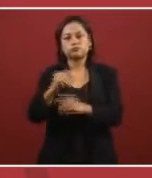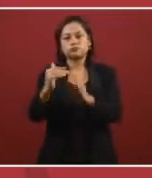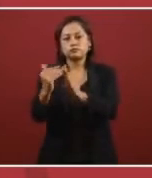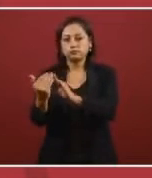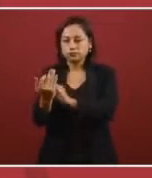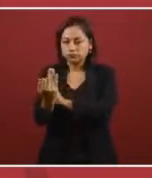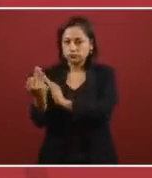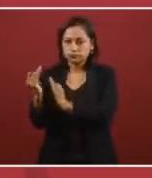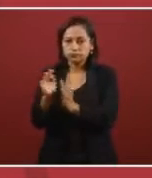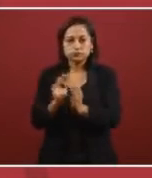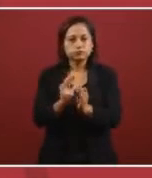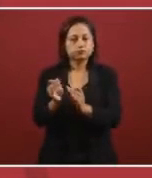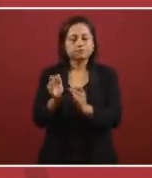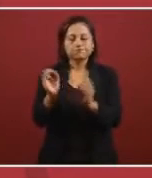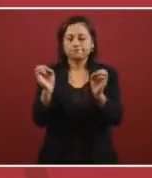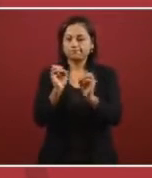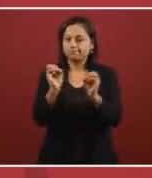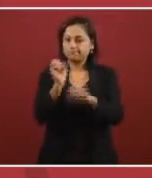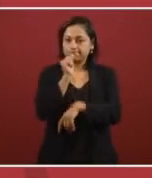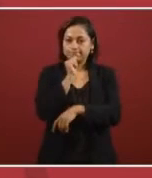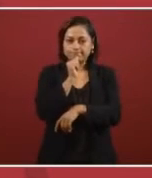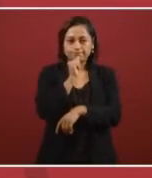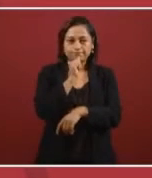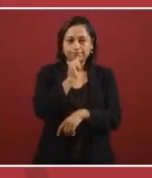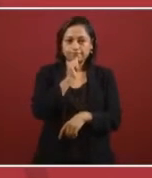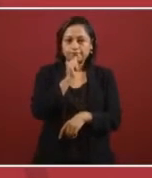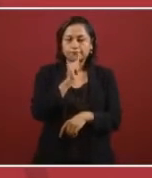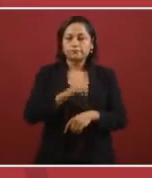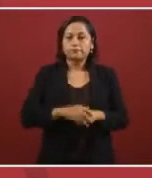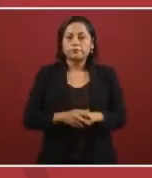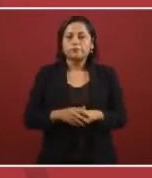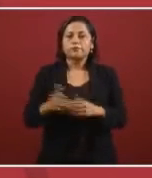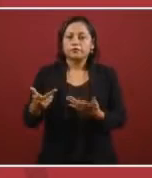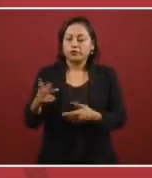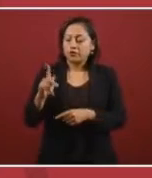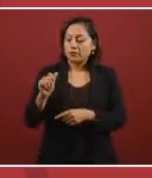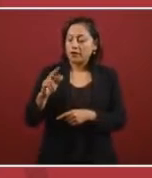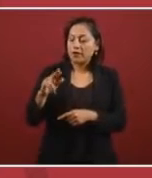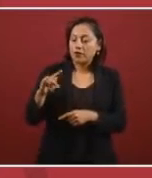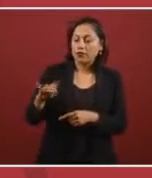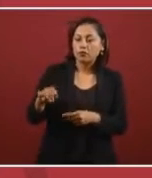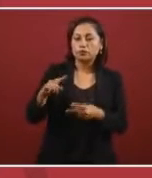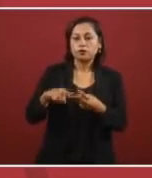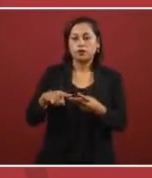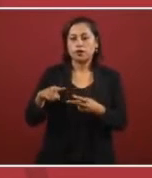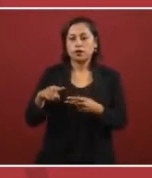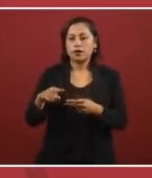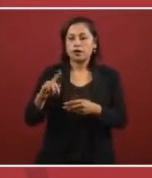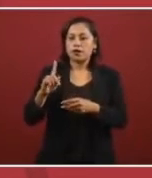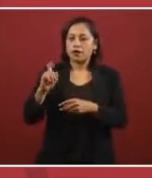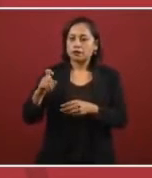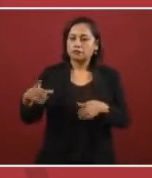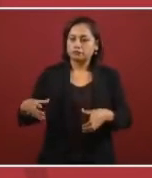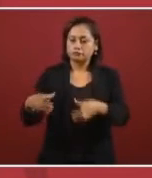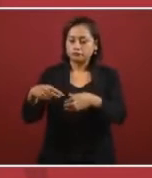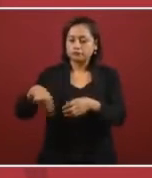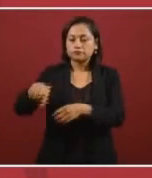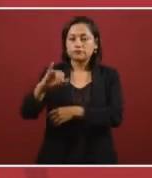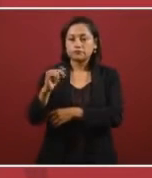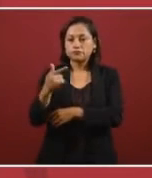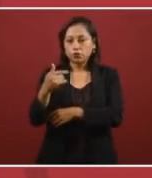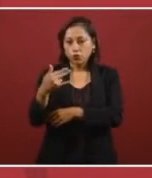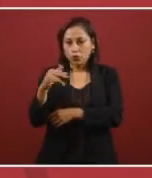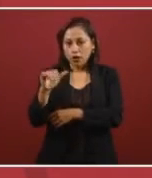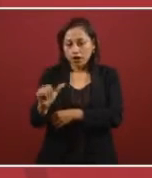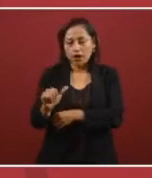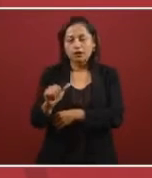process uh and the second um so it looks like they found